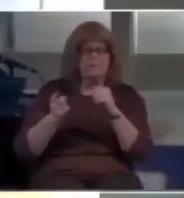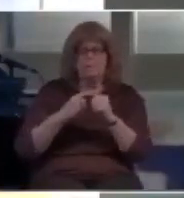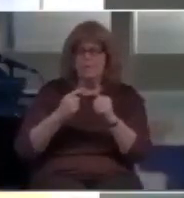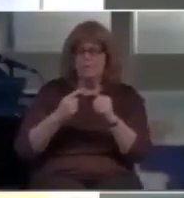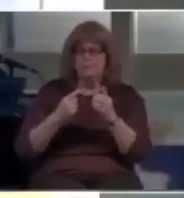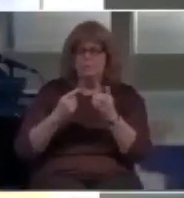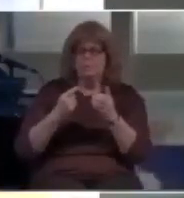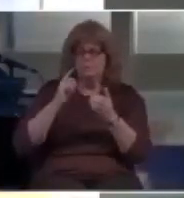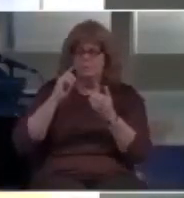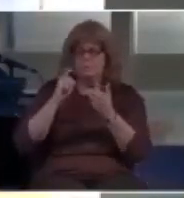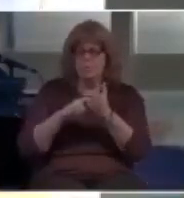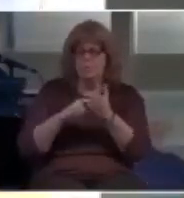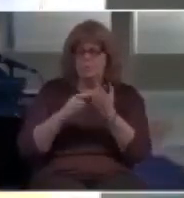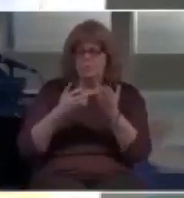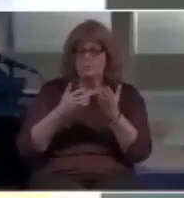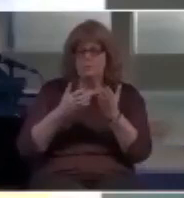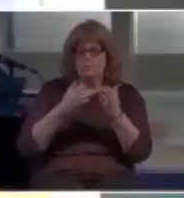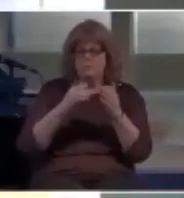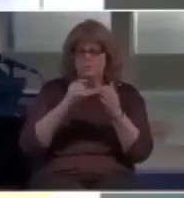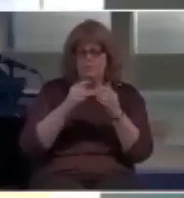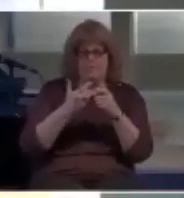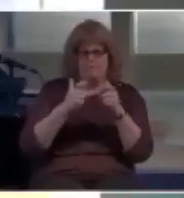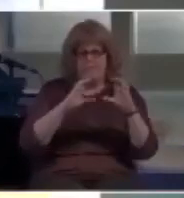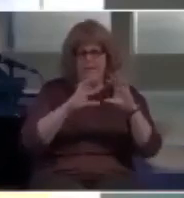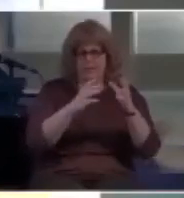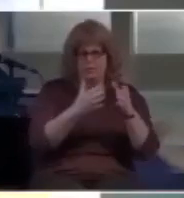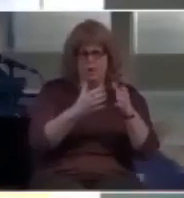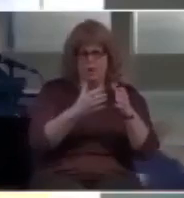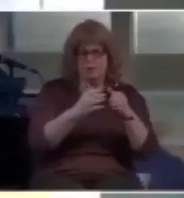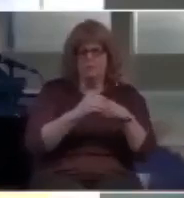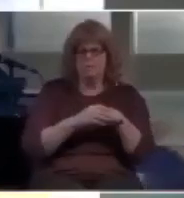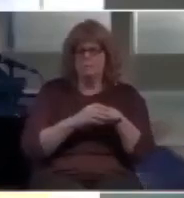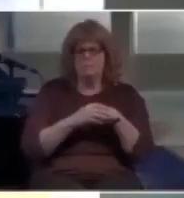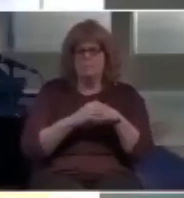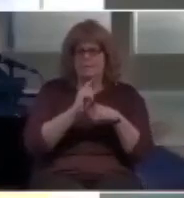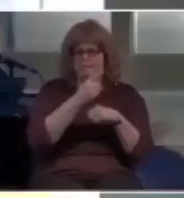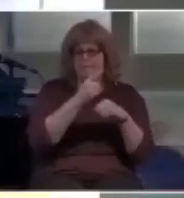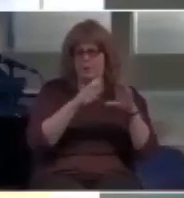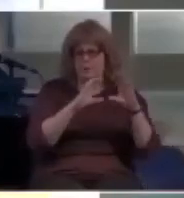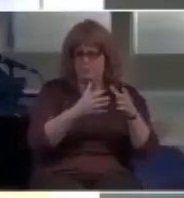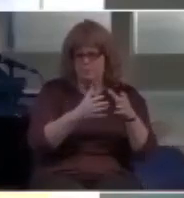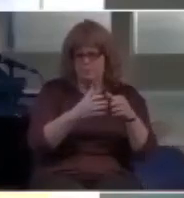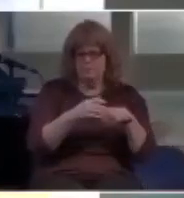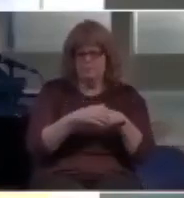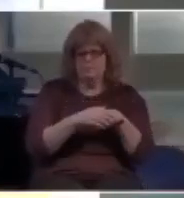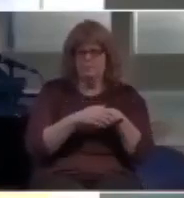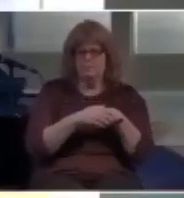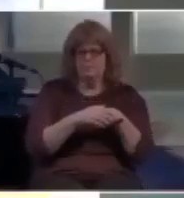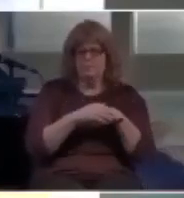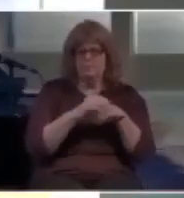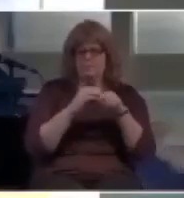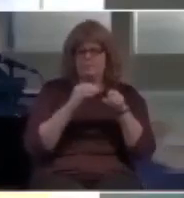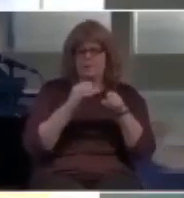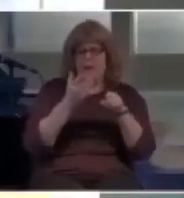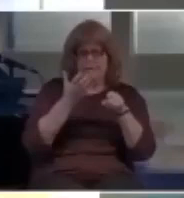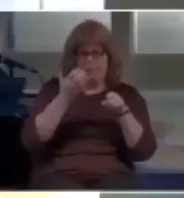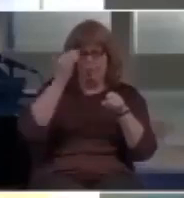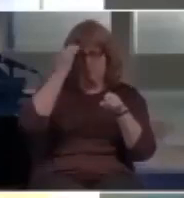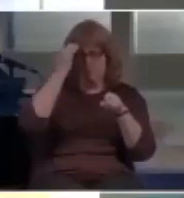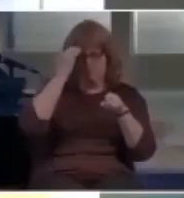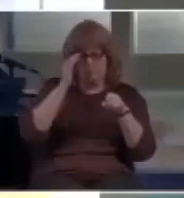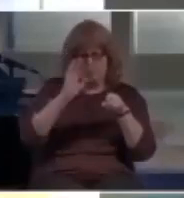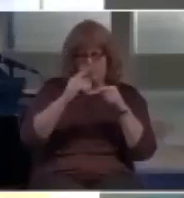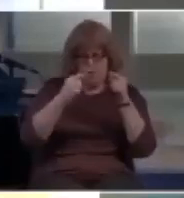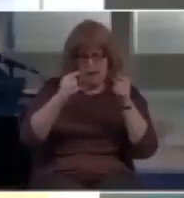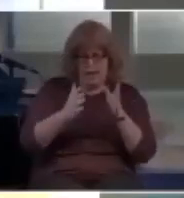want us to see is through this first big chunk of text, this first half of the chapter, is that if we want to know our enemy,